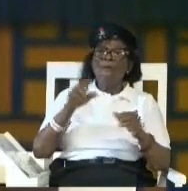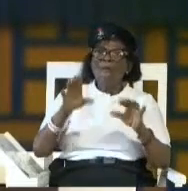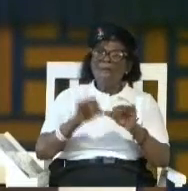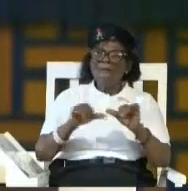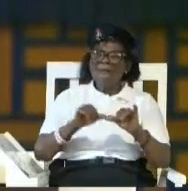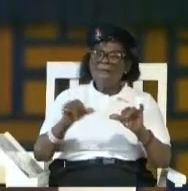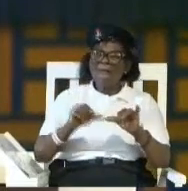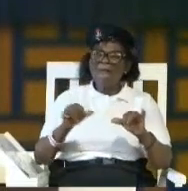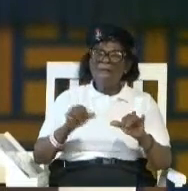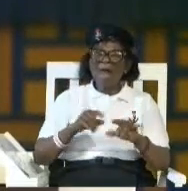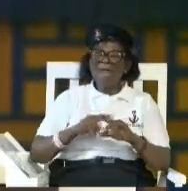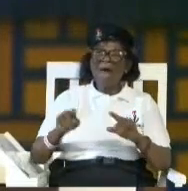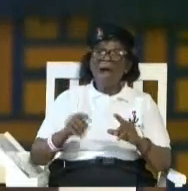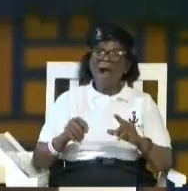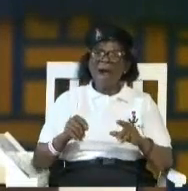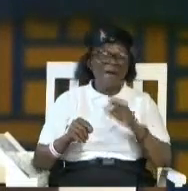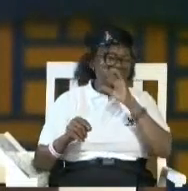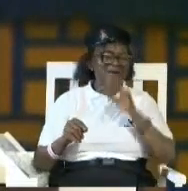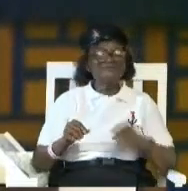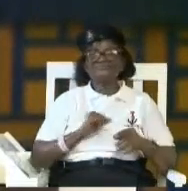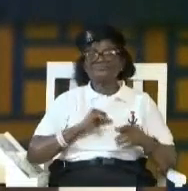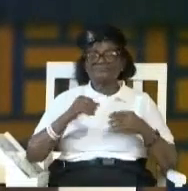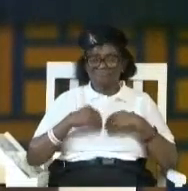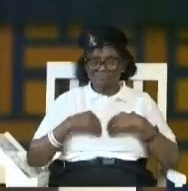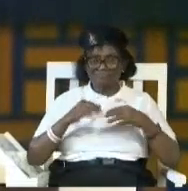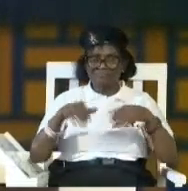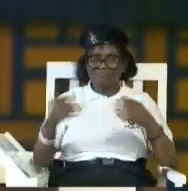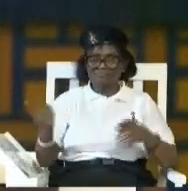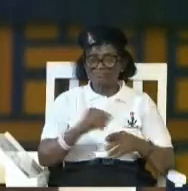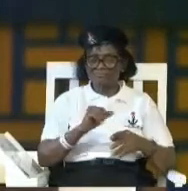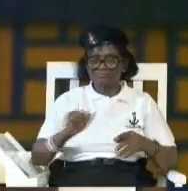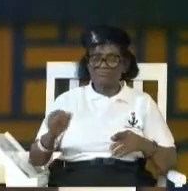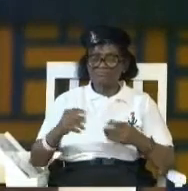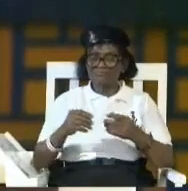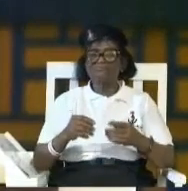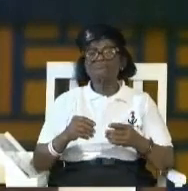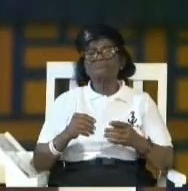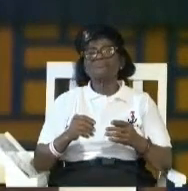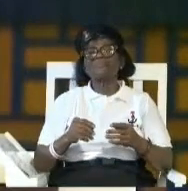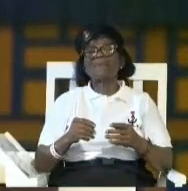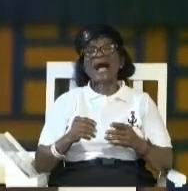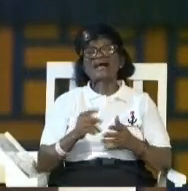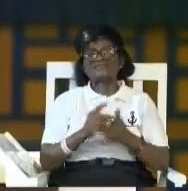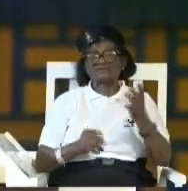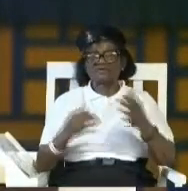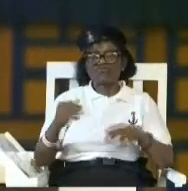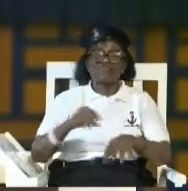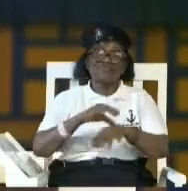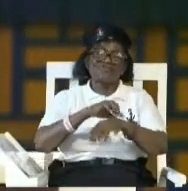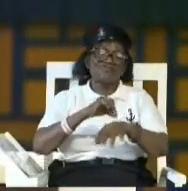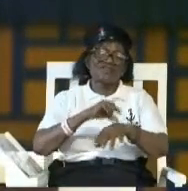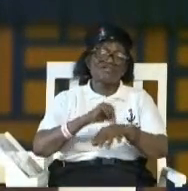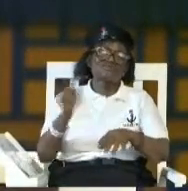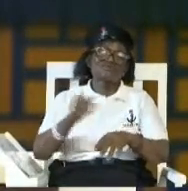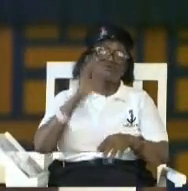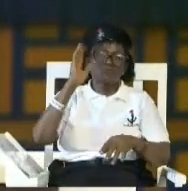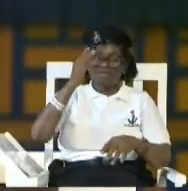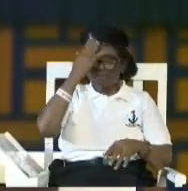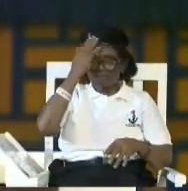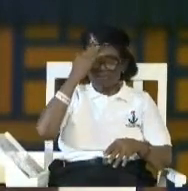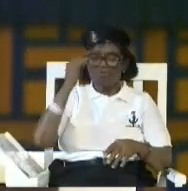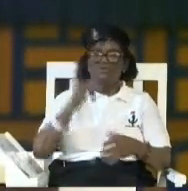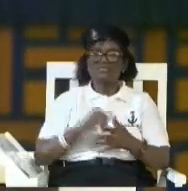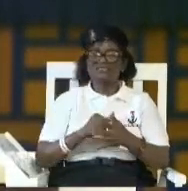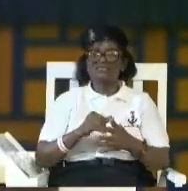But when he has given you a heart of flesh, you will know it. So I want you to go to the Almighty God